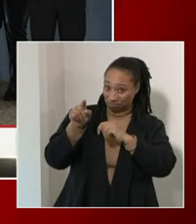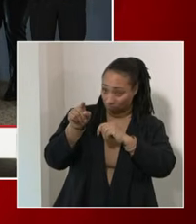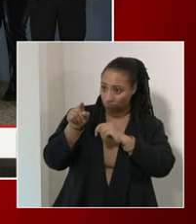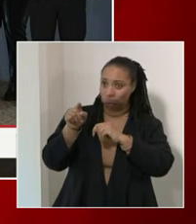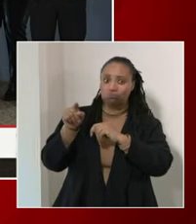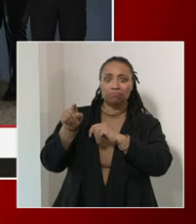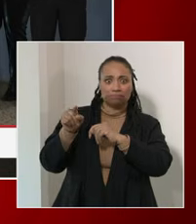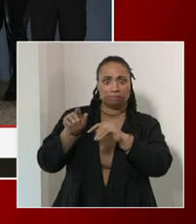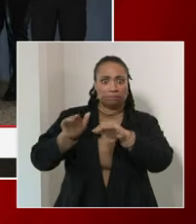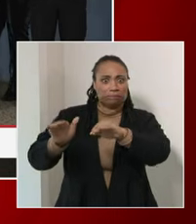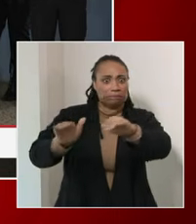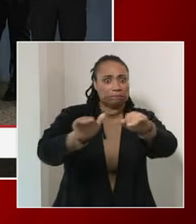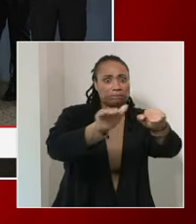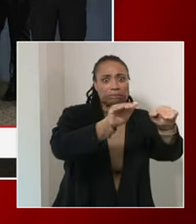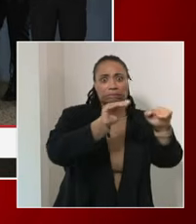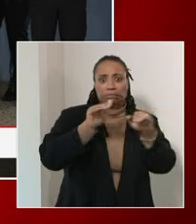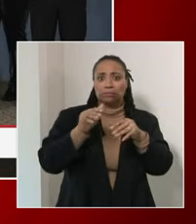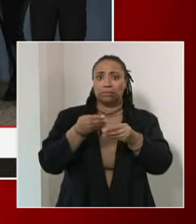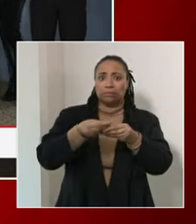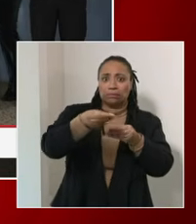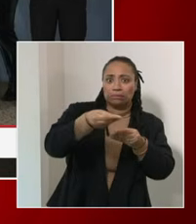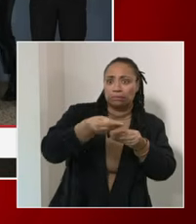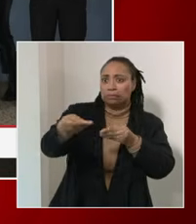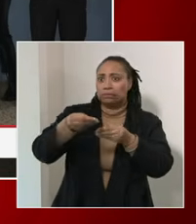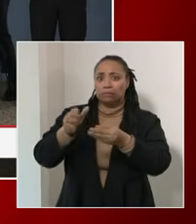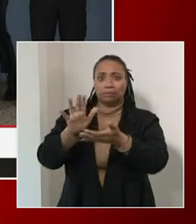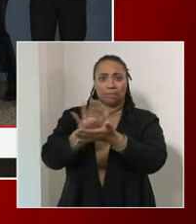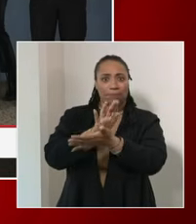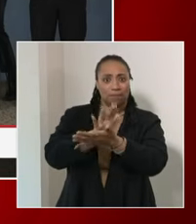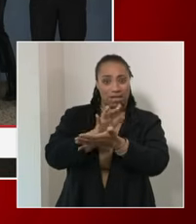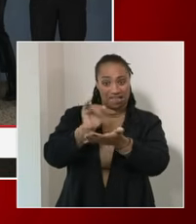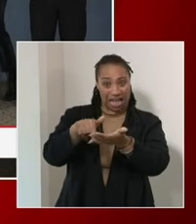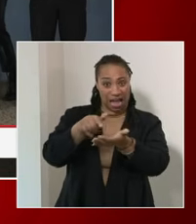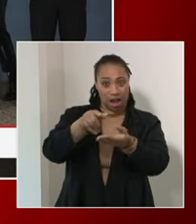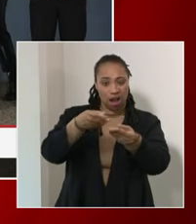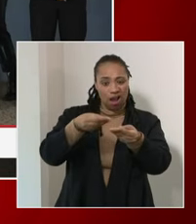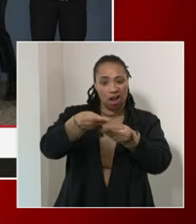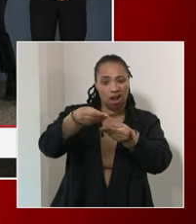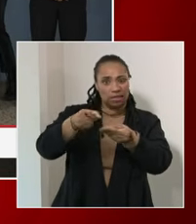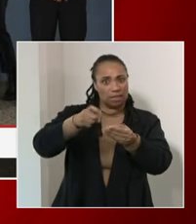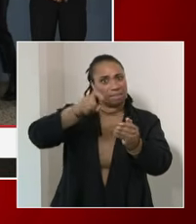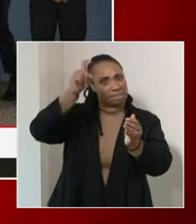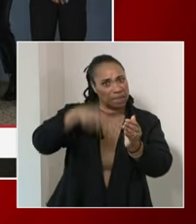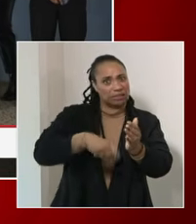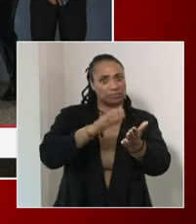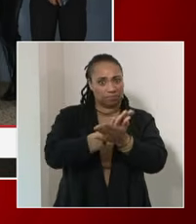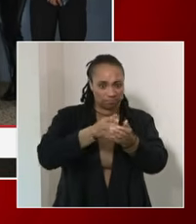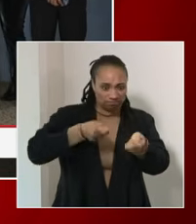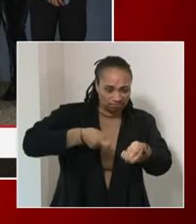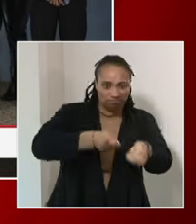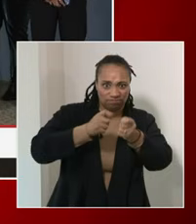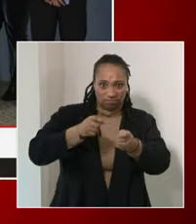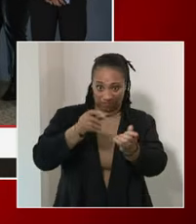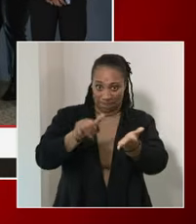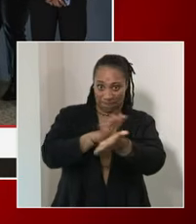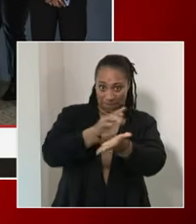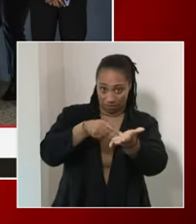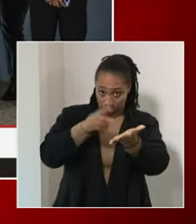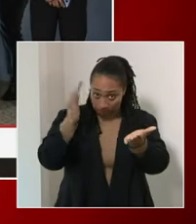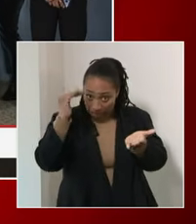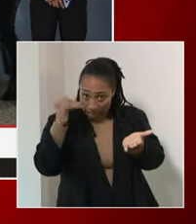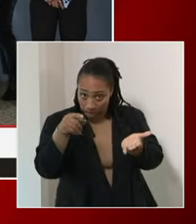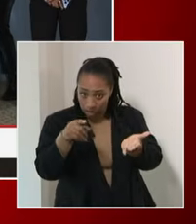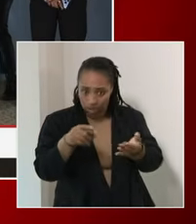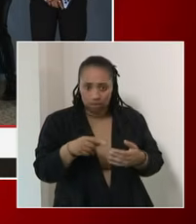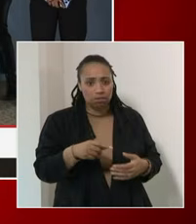you have 24 hours, you have the next few days while it's warm? Are they telling them? We have put up, and we can share the flyer with you